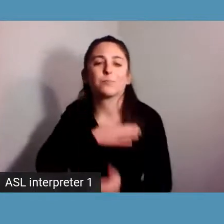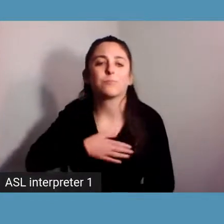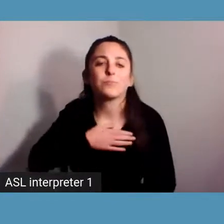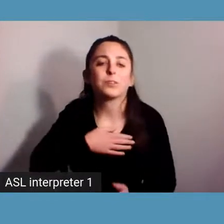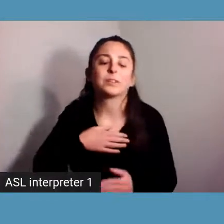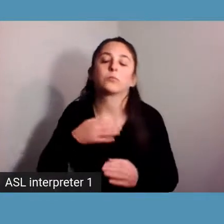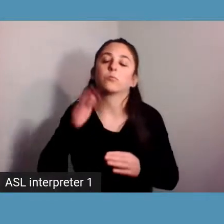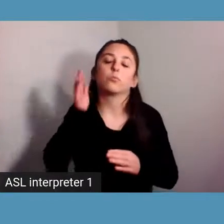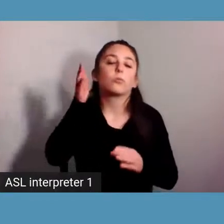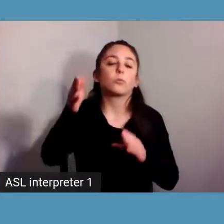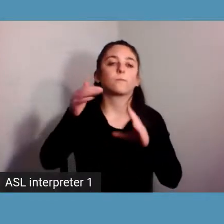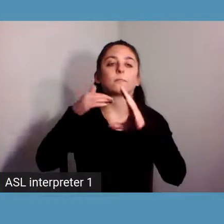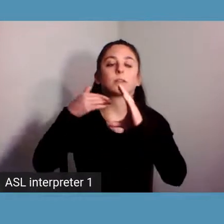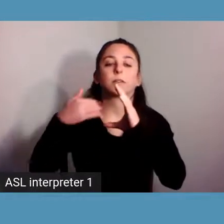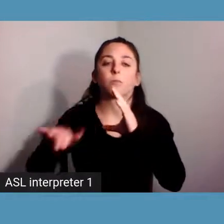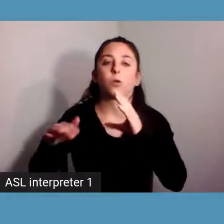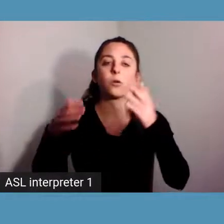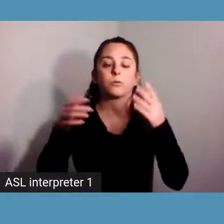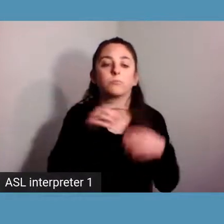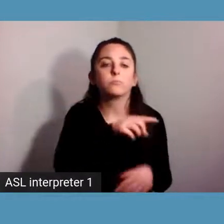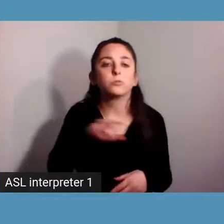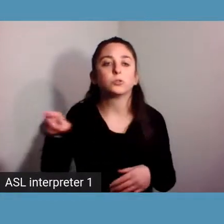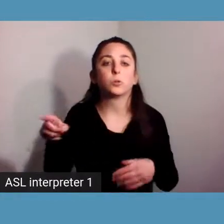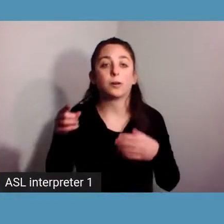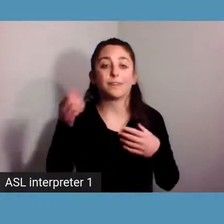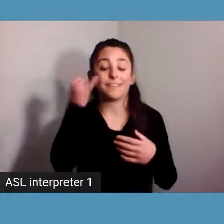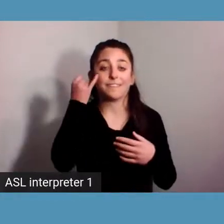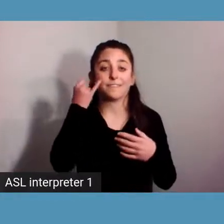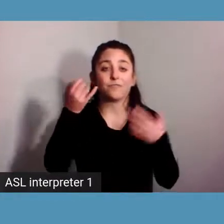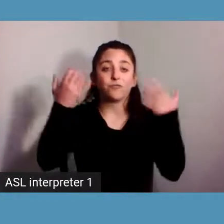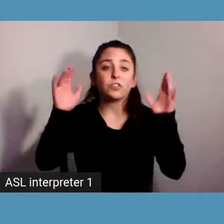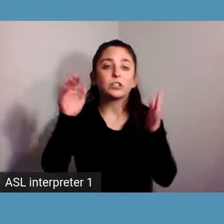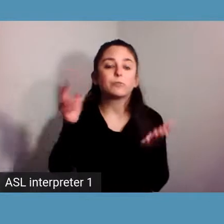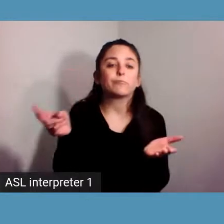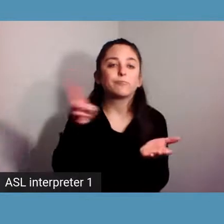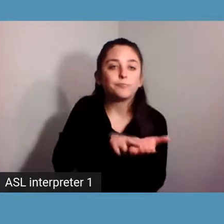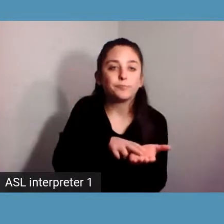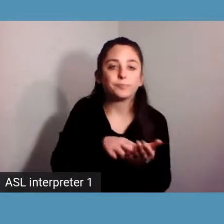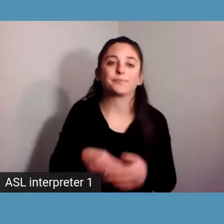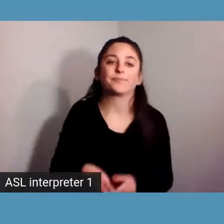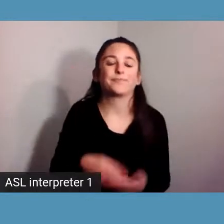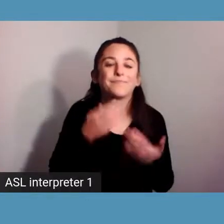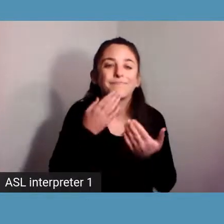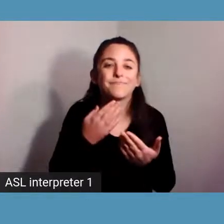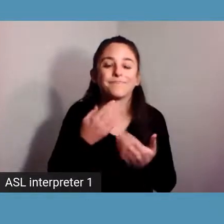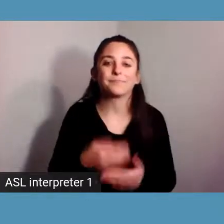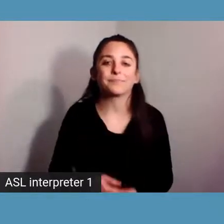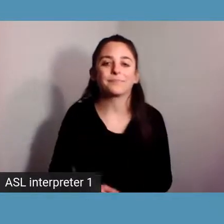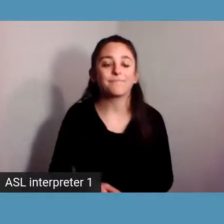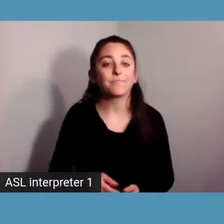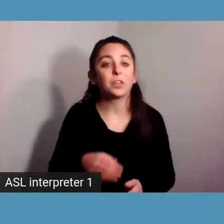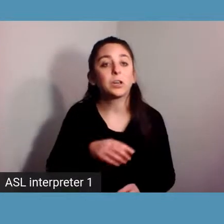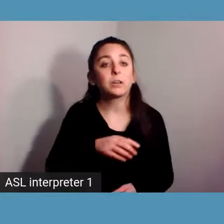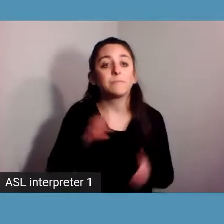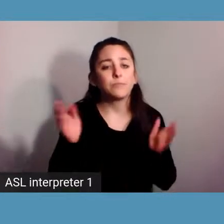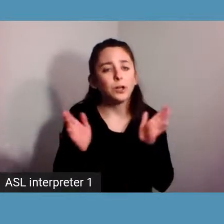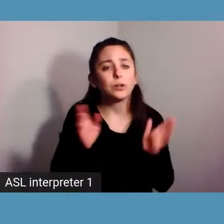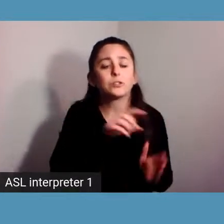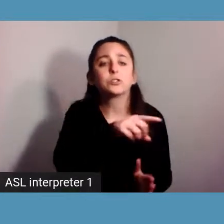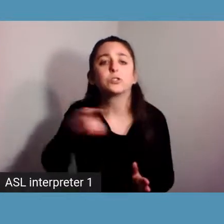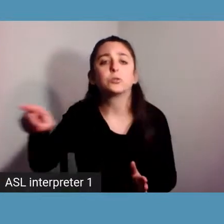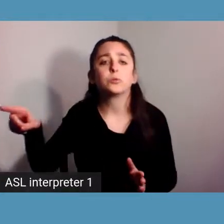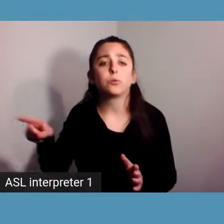of you who pre-registered. We'd greatly appreciate it if you'd share your experience with us. We encourage you to pose questions to our